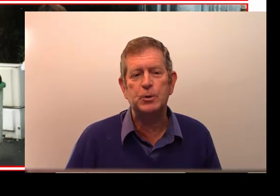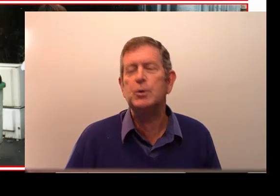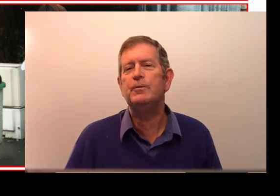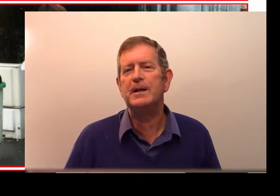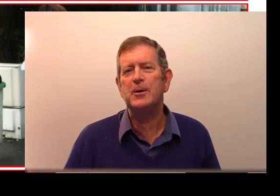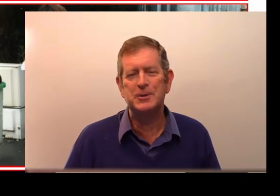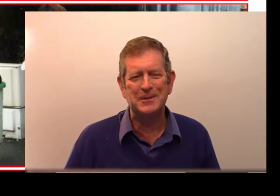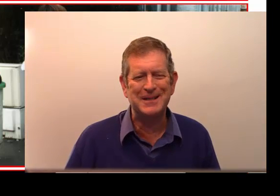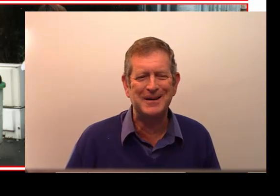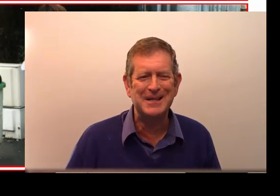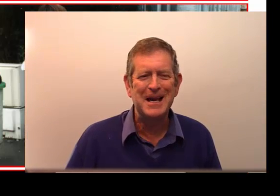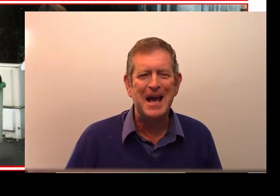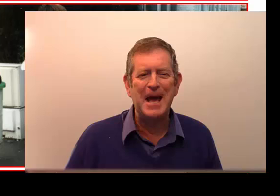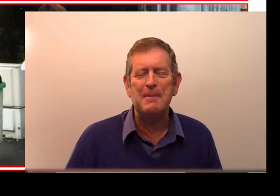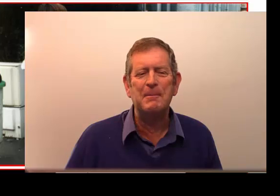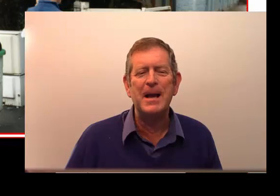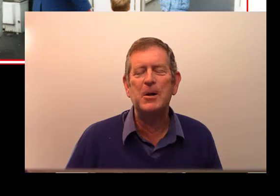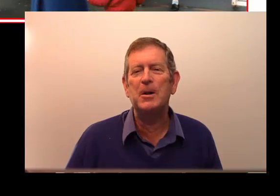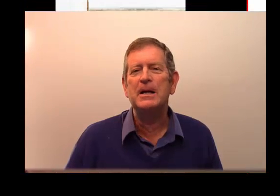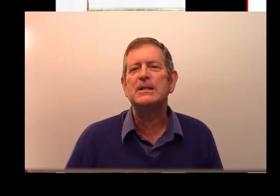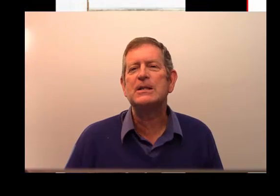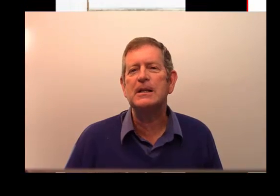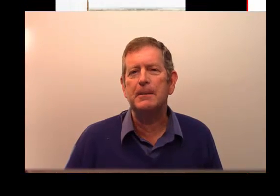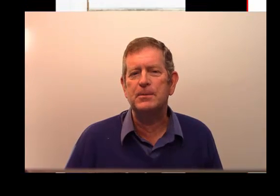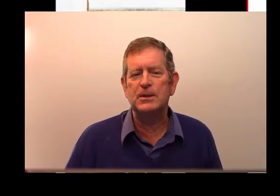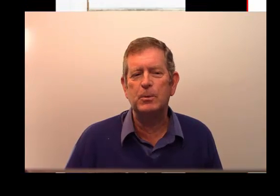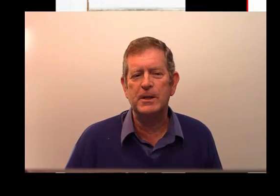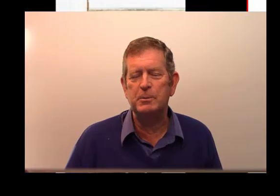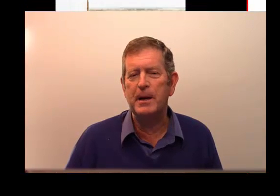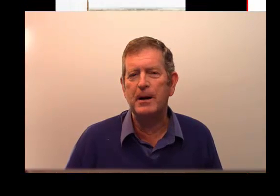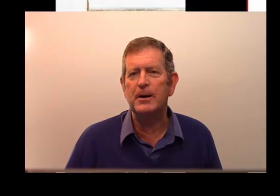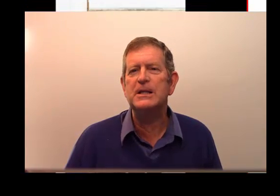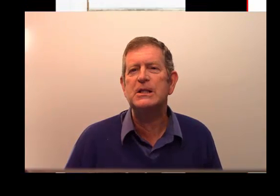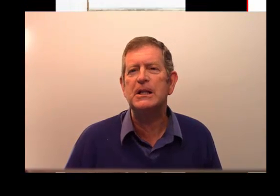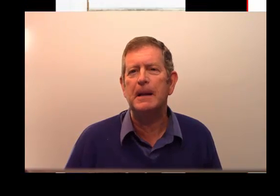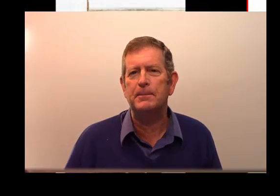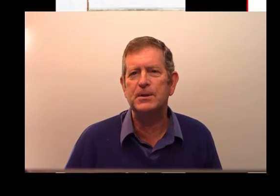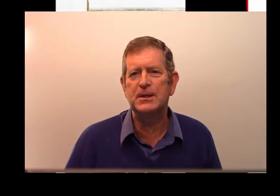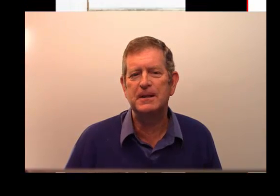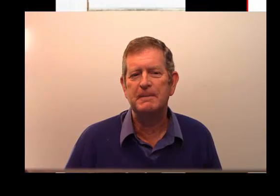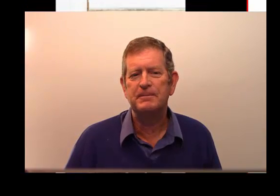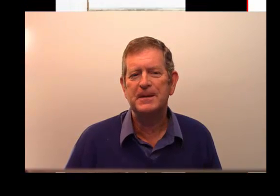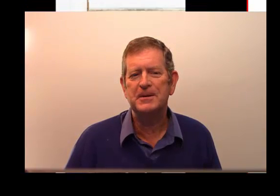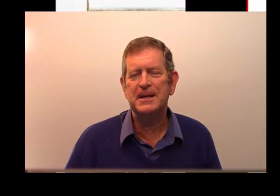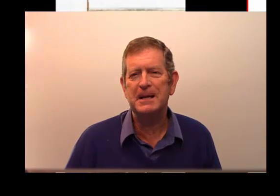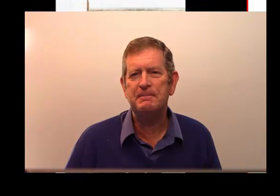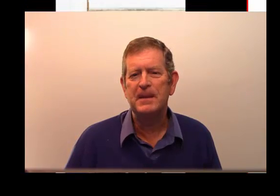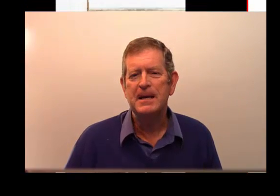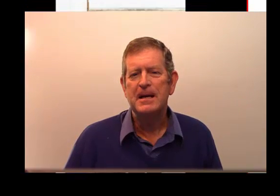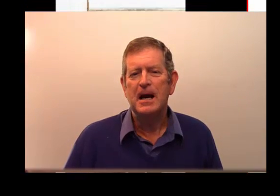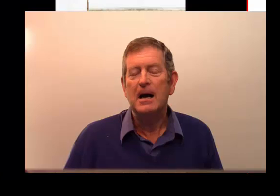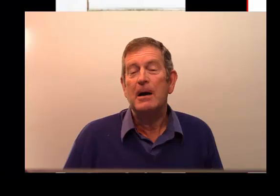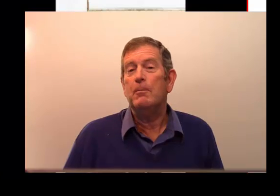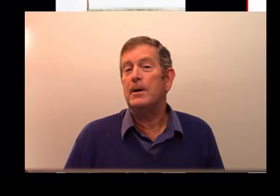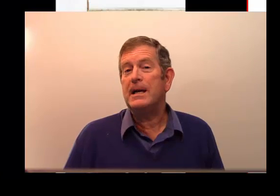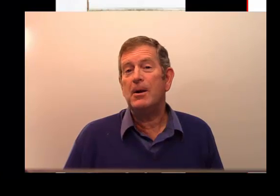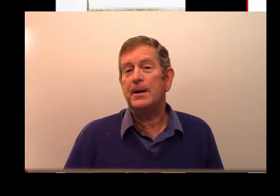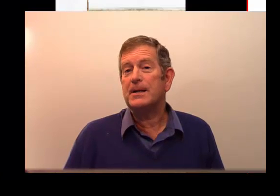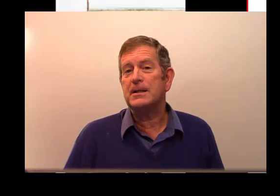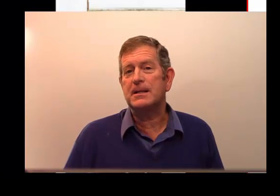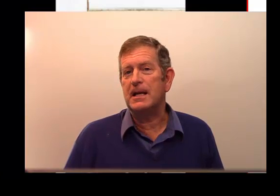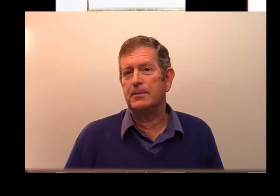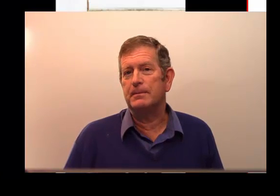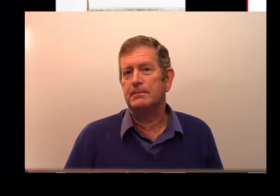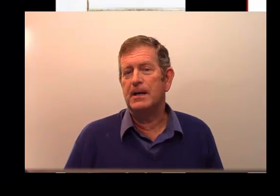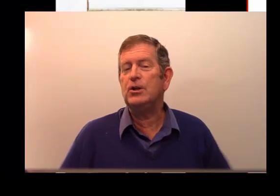upstairs, dutifully goes upstairs, and Michael sleeps with his bear. He sleeps. Okay? But